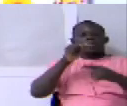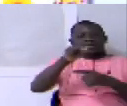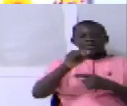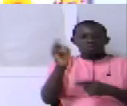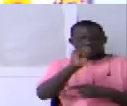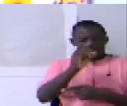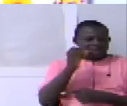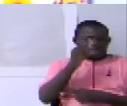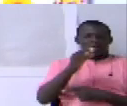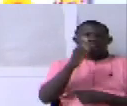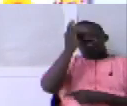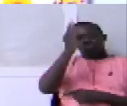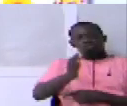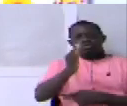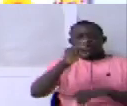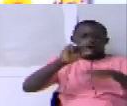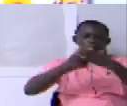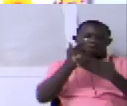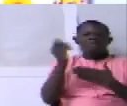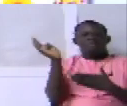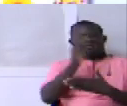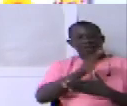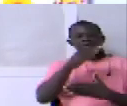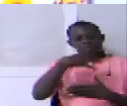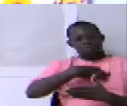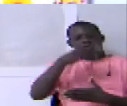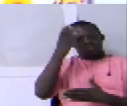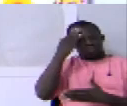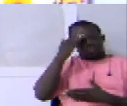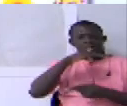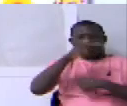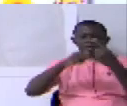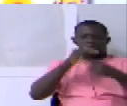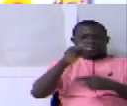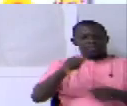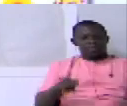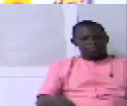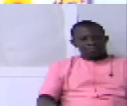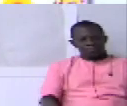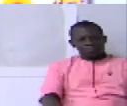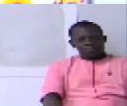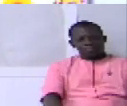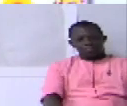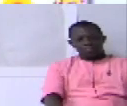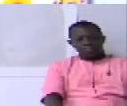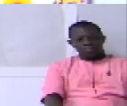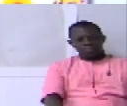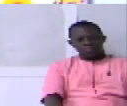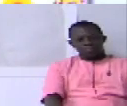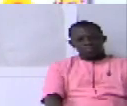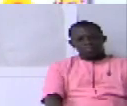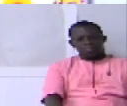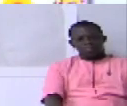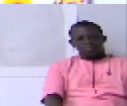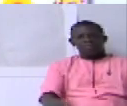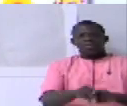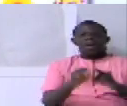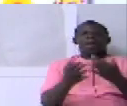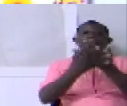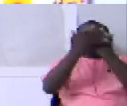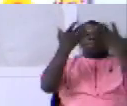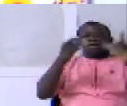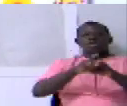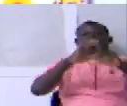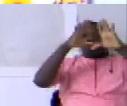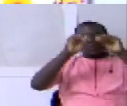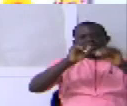or false. Purun salon ni mariye nyin tumiro memfo nyin kaso do kulama foto nyale foto nyande. Many officers were accused